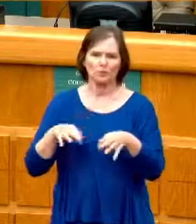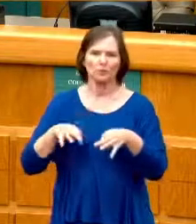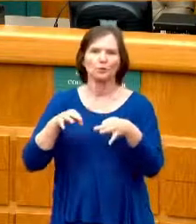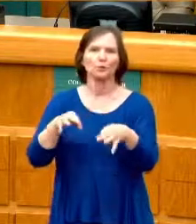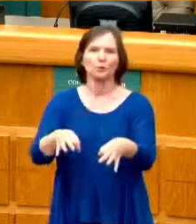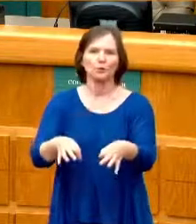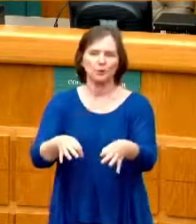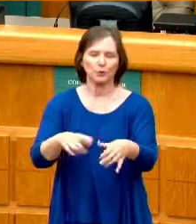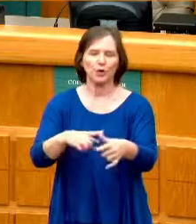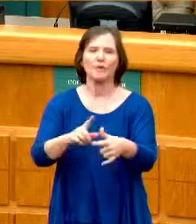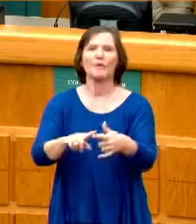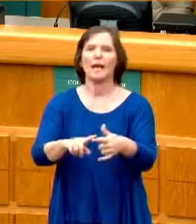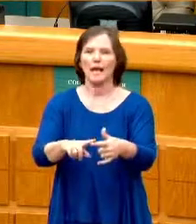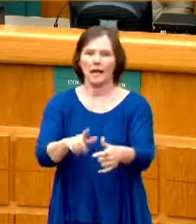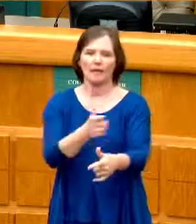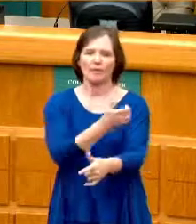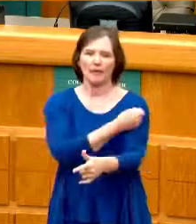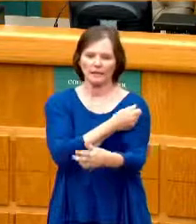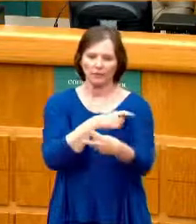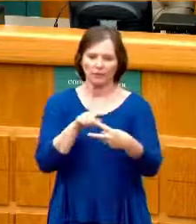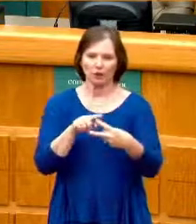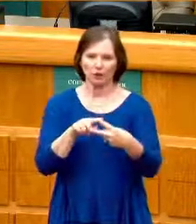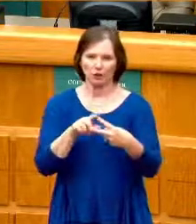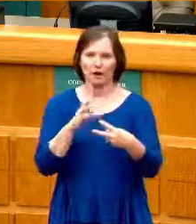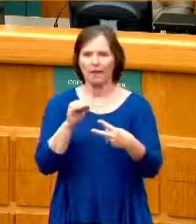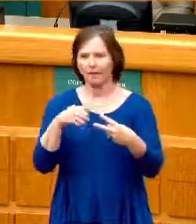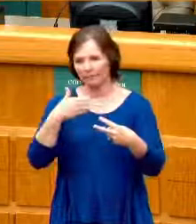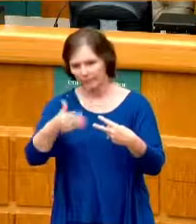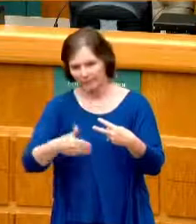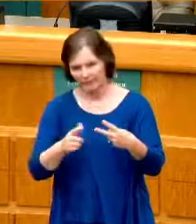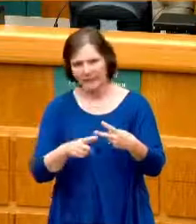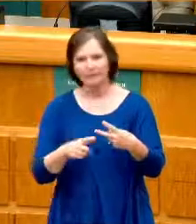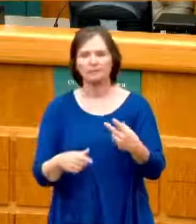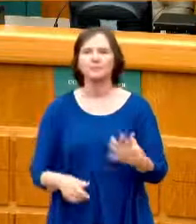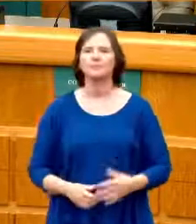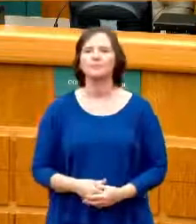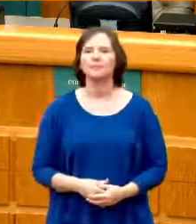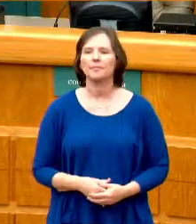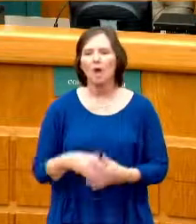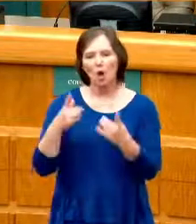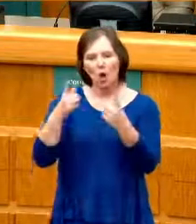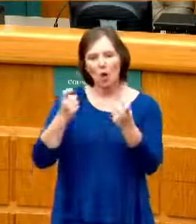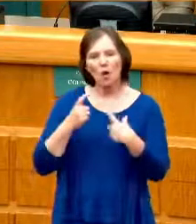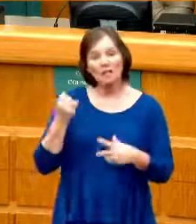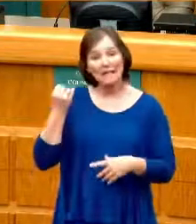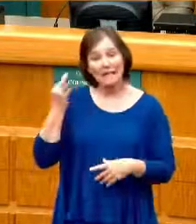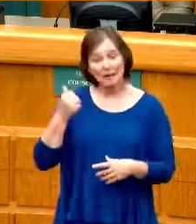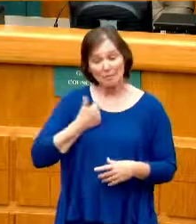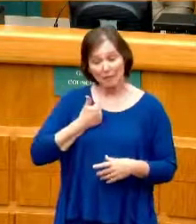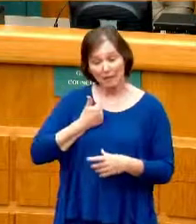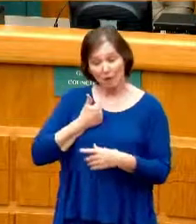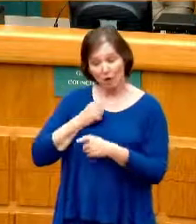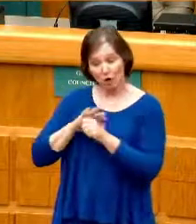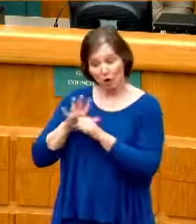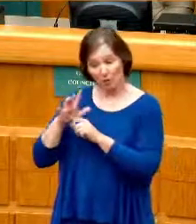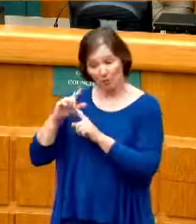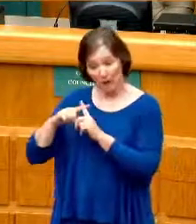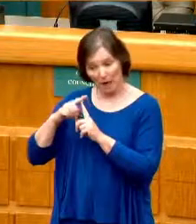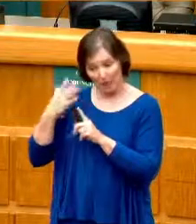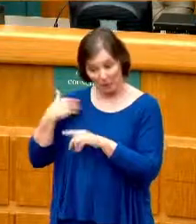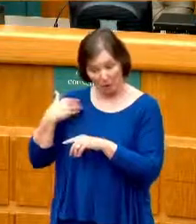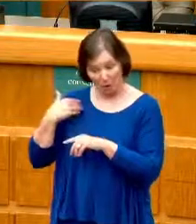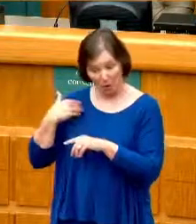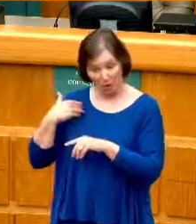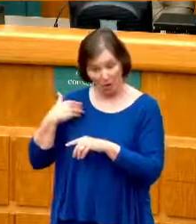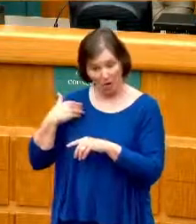long do I have to wait if I've had COVID-19? You actually don't have to wait. You only have to wait until you recover.